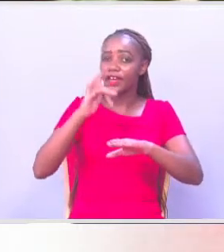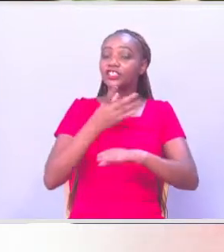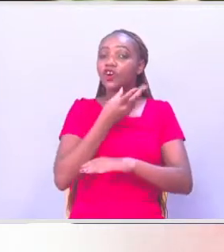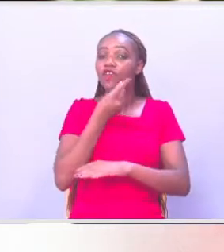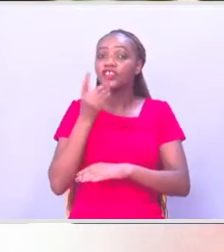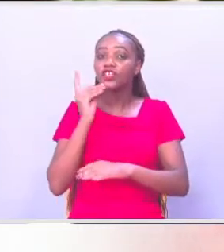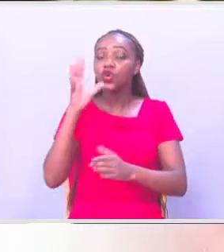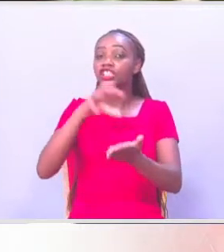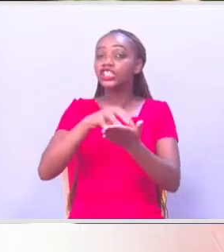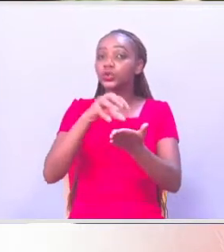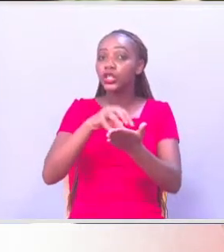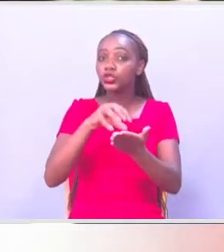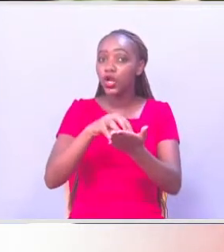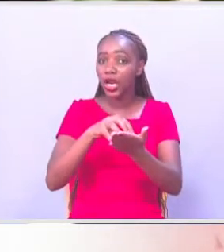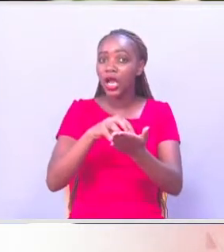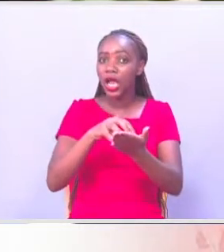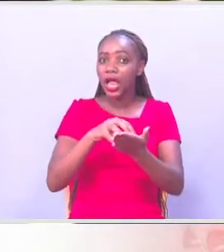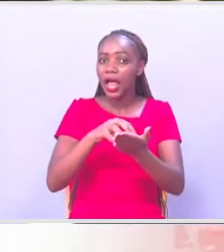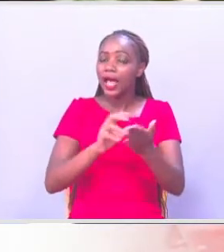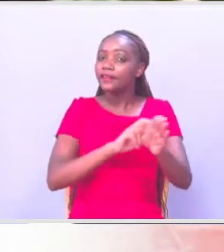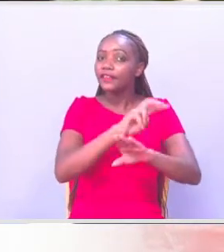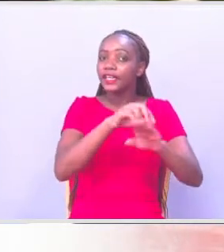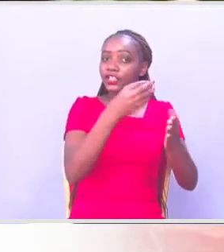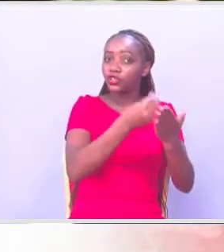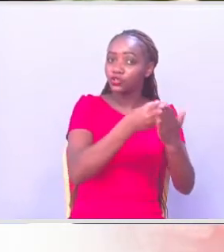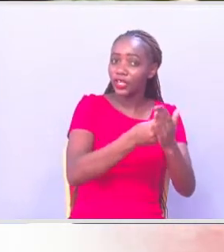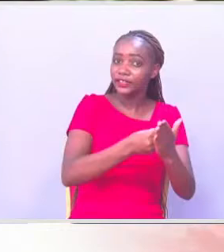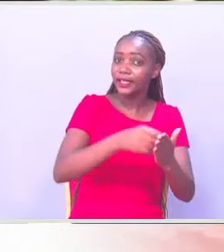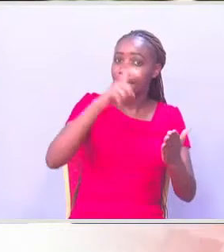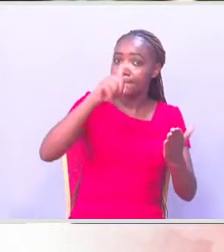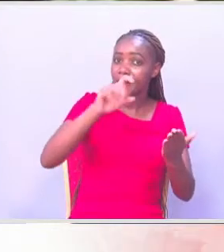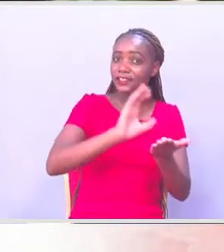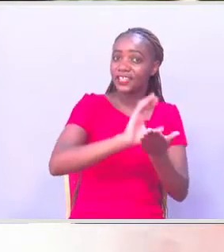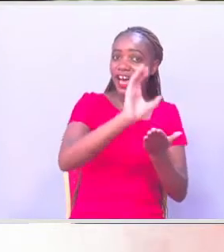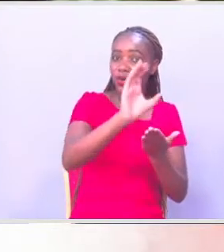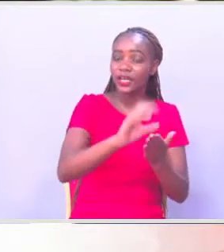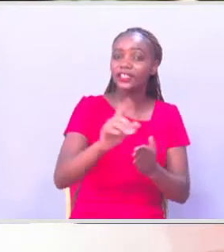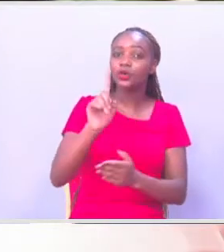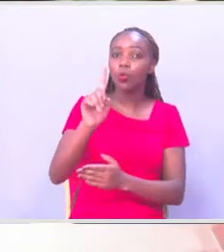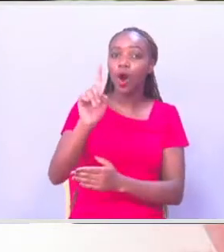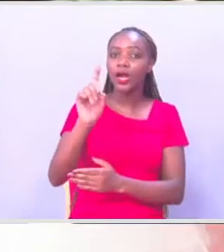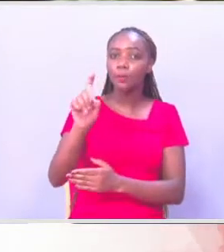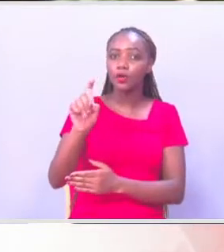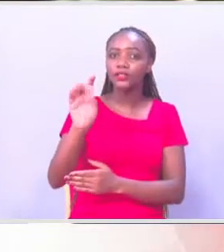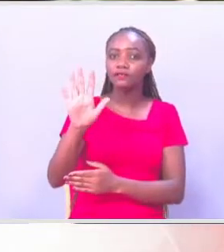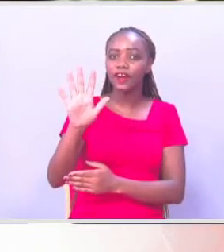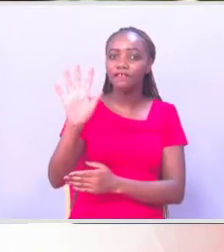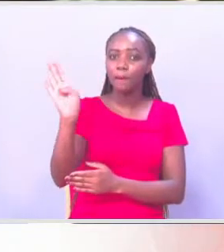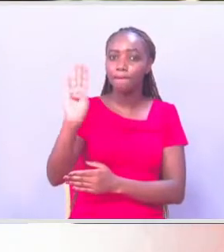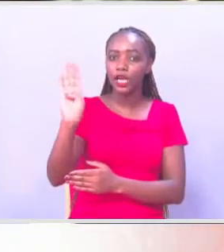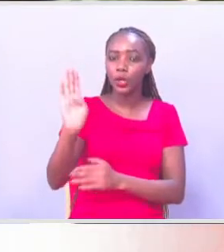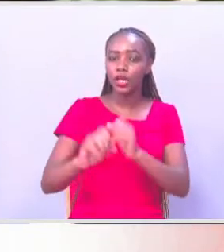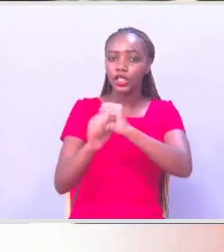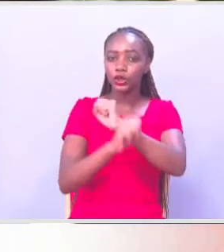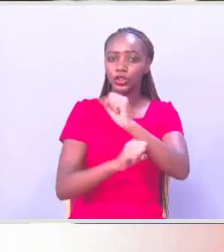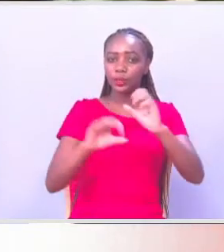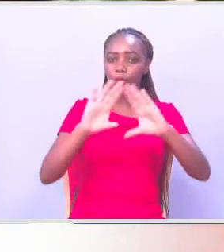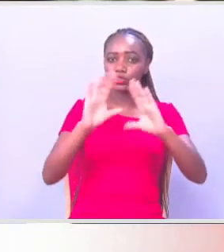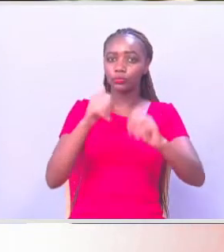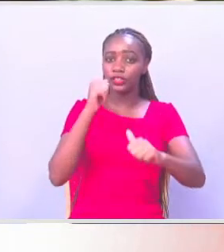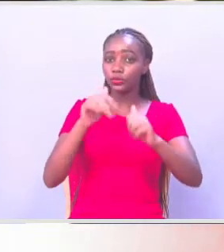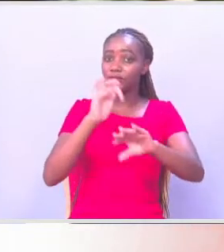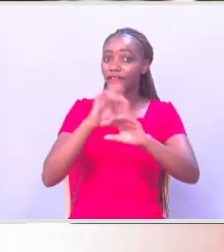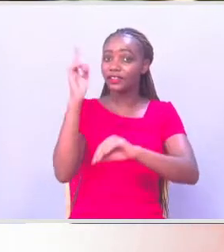drought situation, the National Treasury to allocate 1.5 billion to support the communities